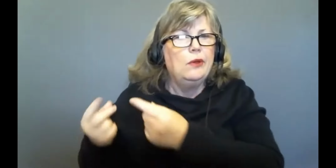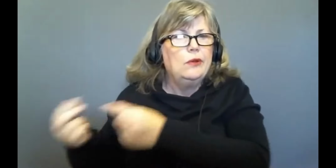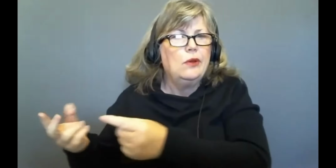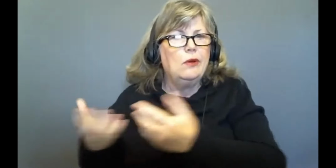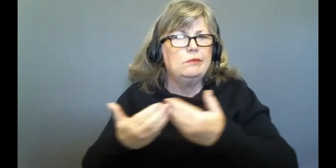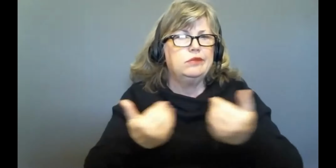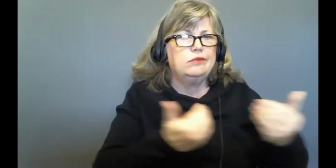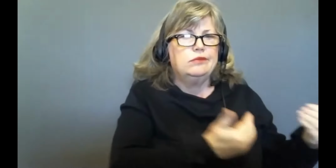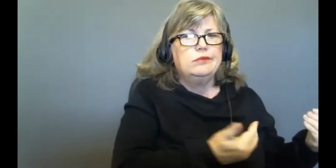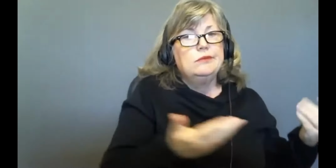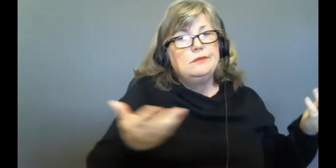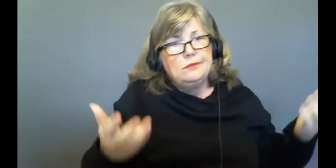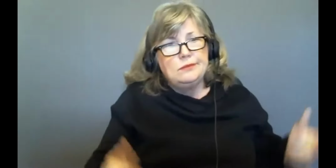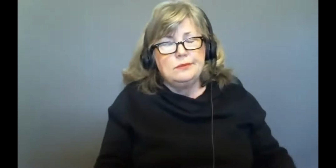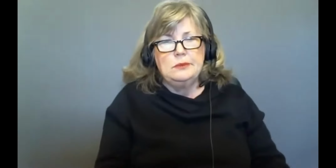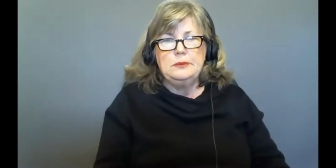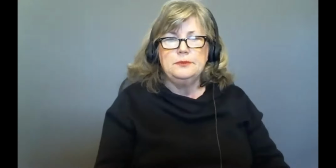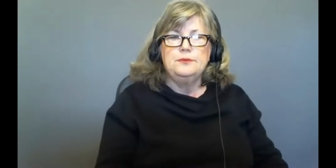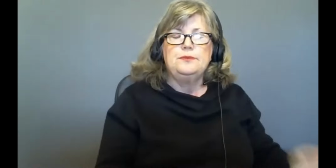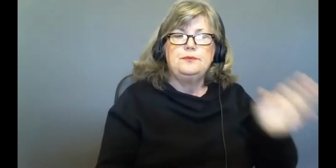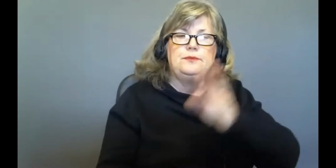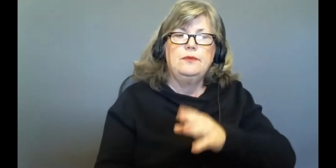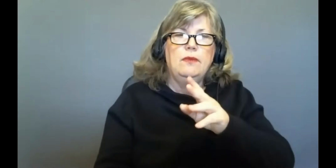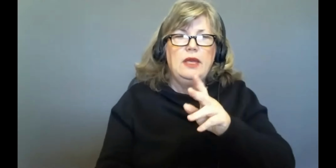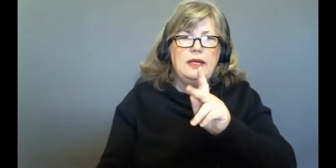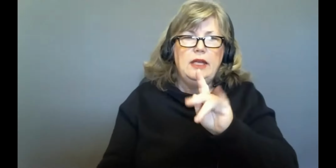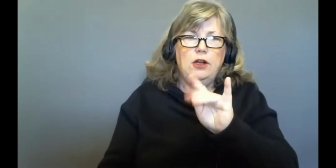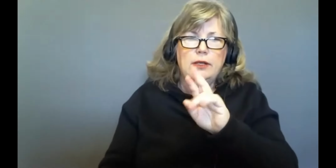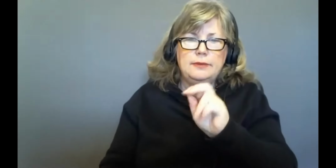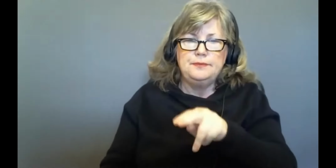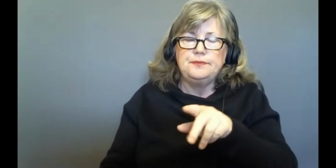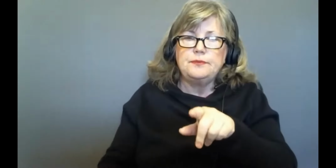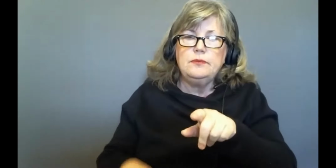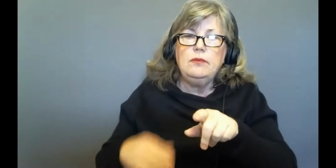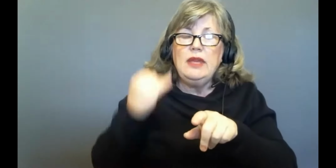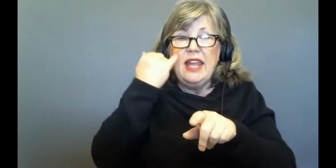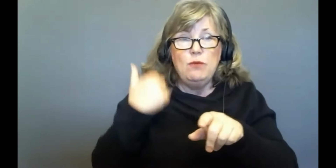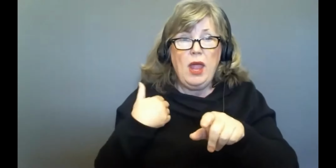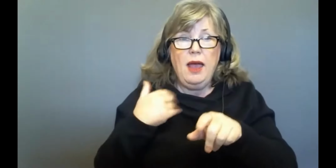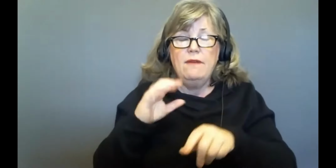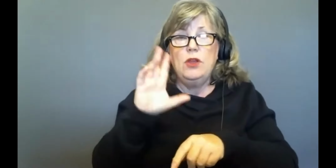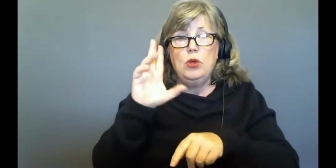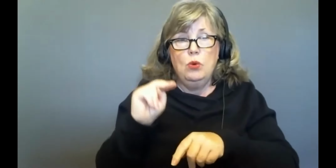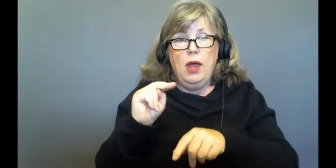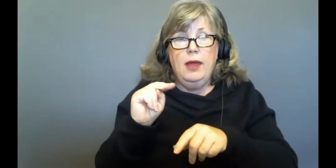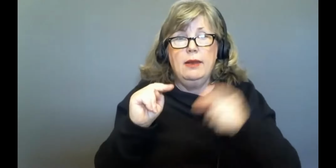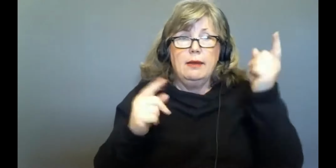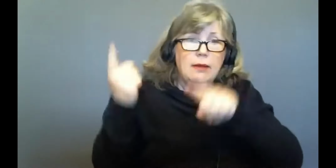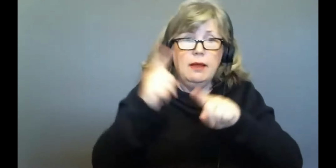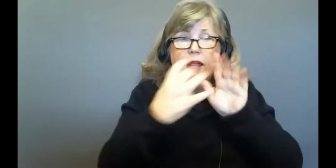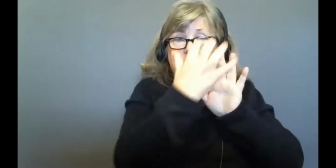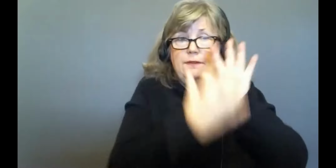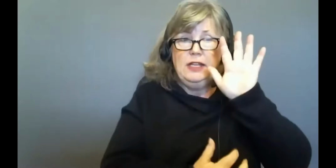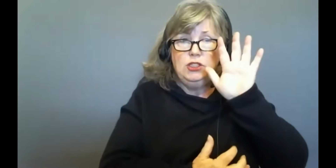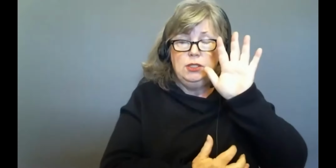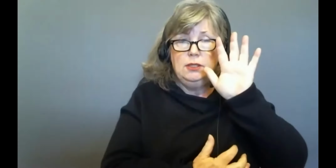Can I just add that if we did have a convention on the rights of older persons, that would actually give the legal